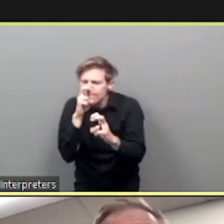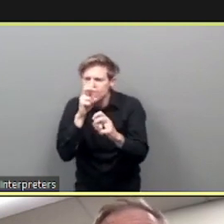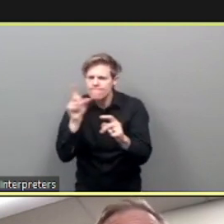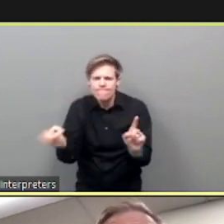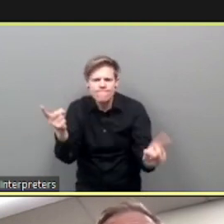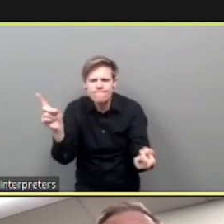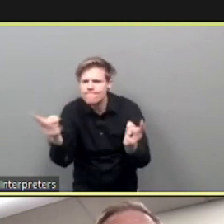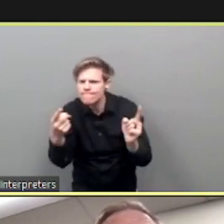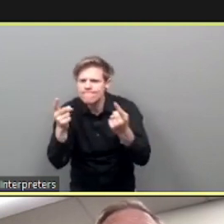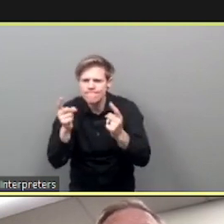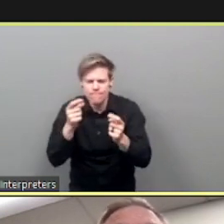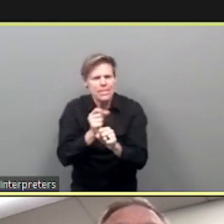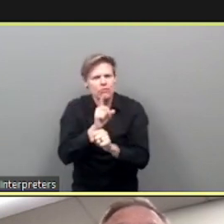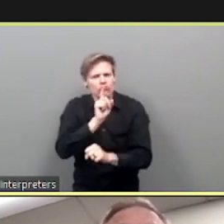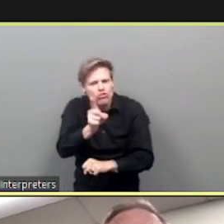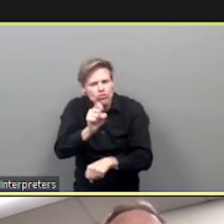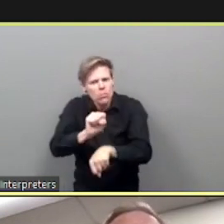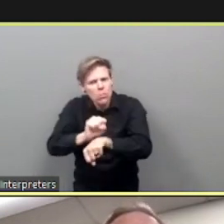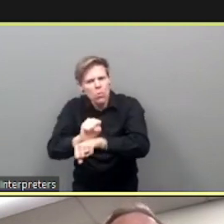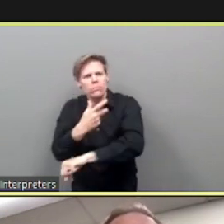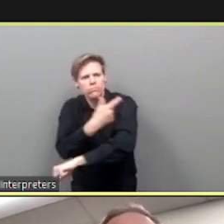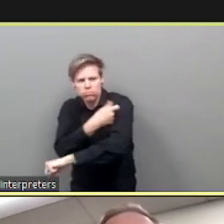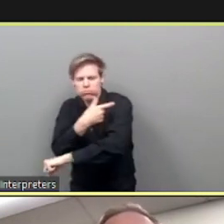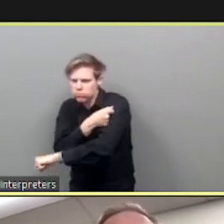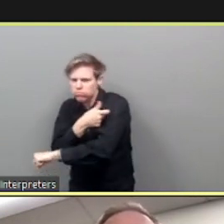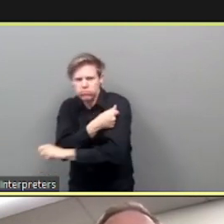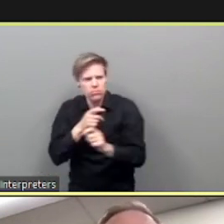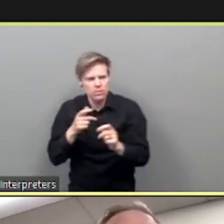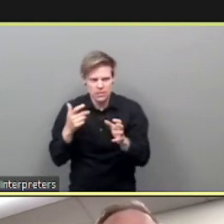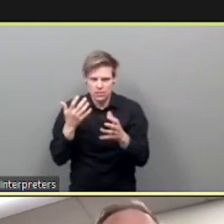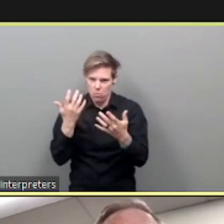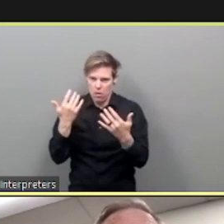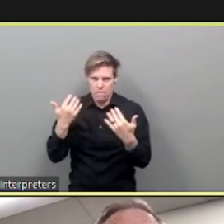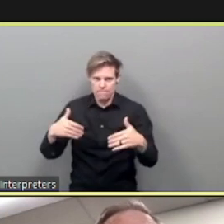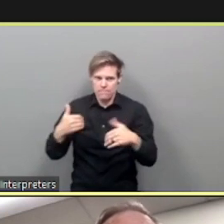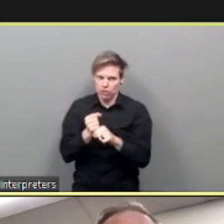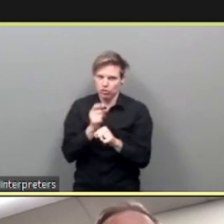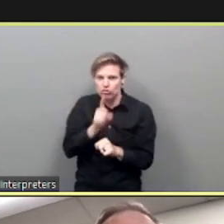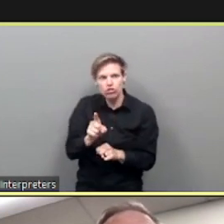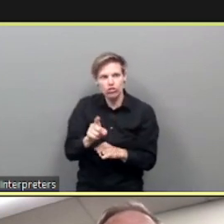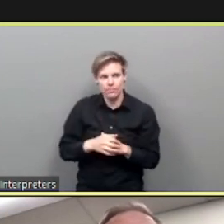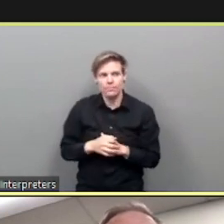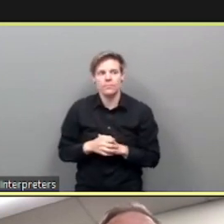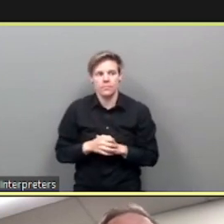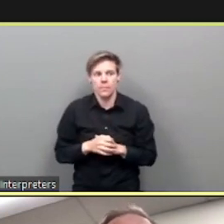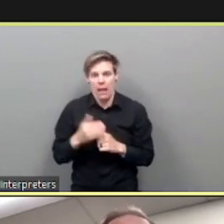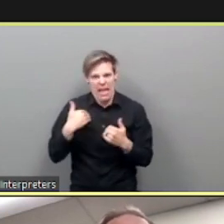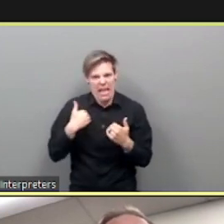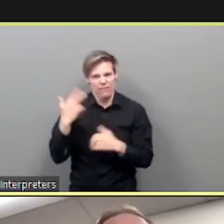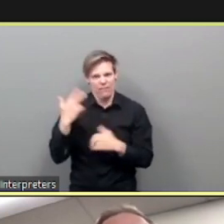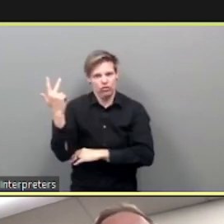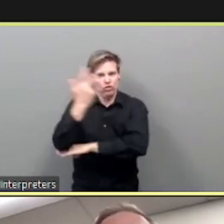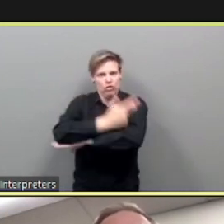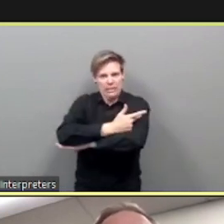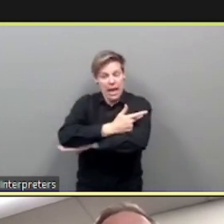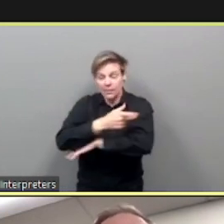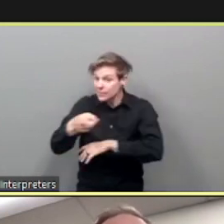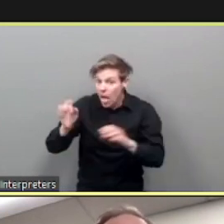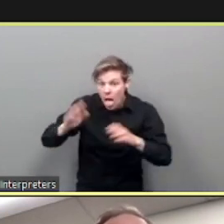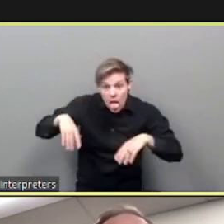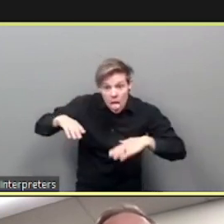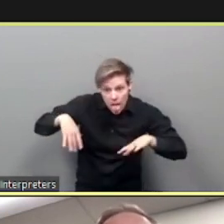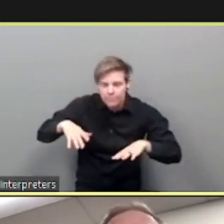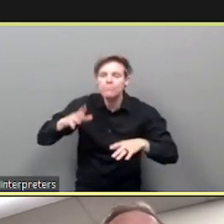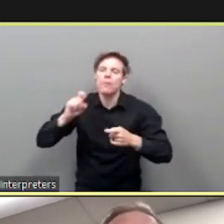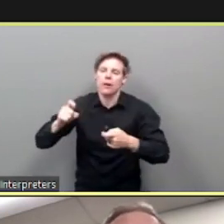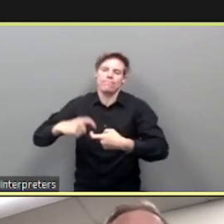Some hospitals giving employees 3 days to get vaccinated, and if they don't, they put them on leave. Not everyone is that strict.